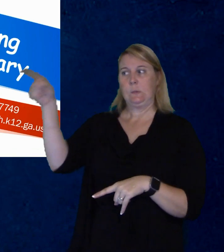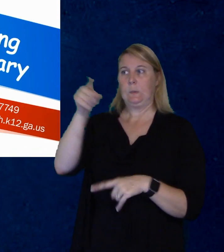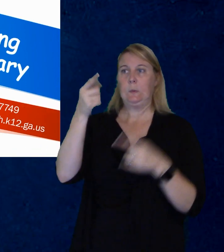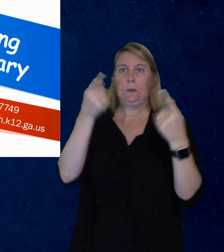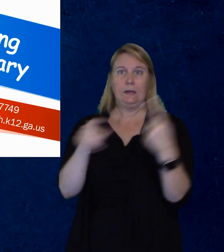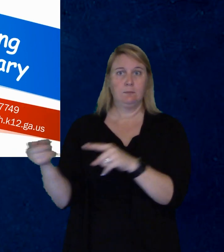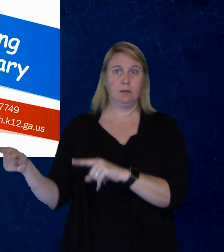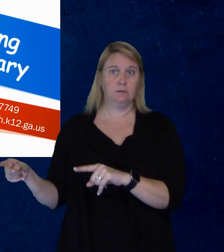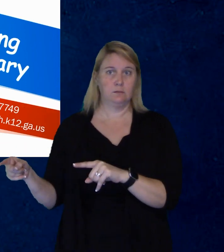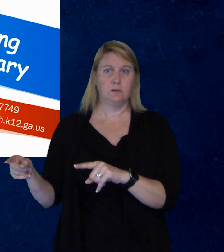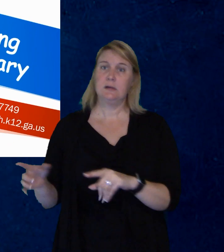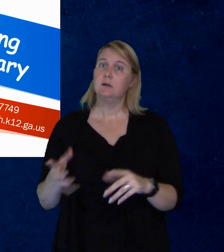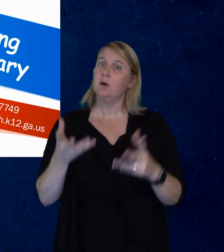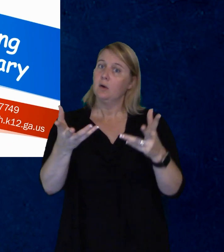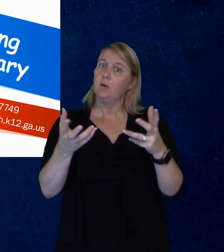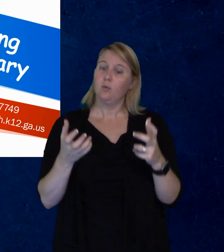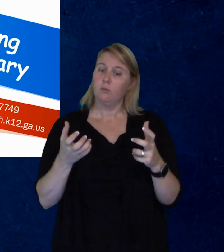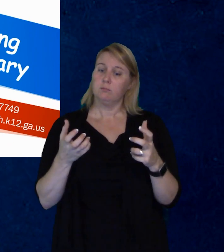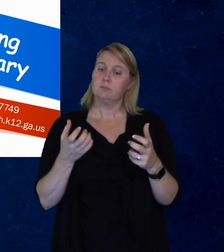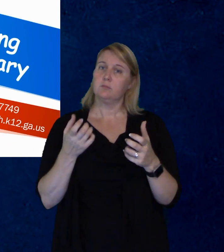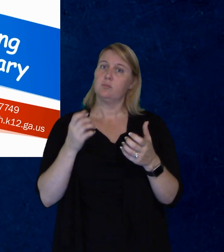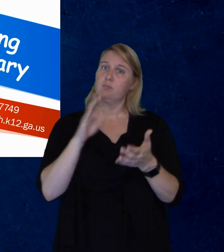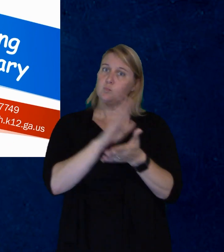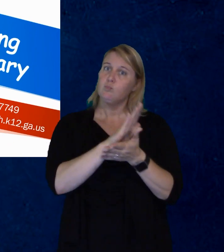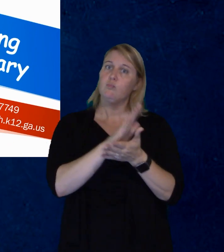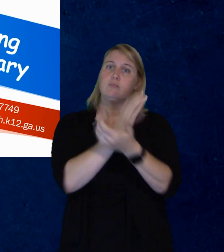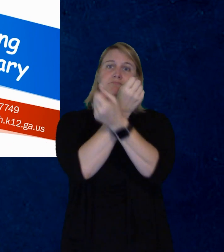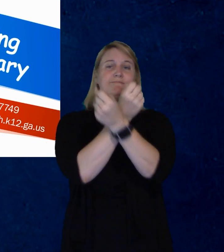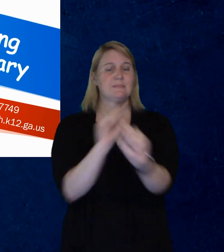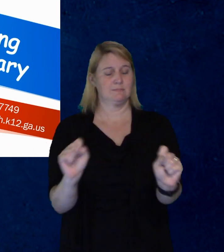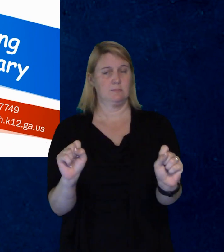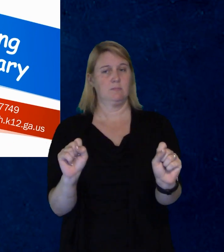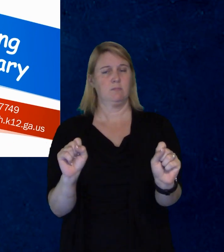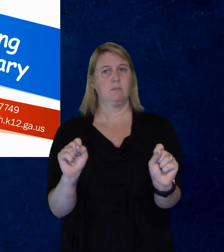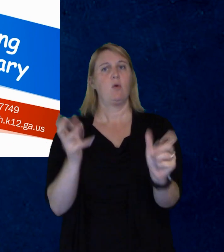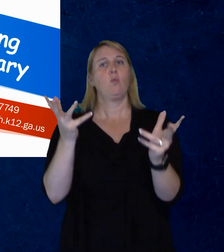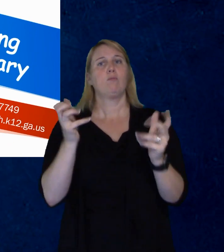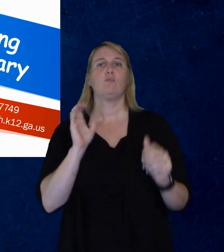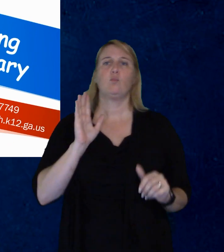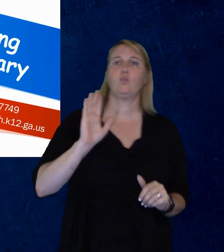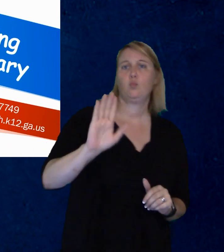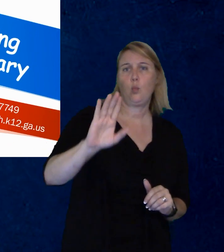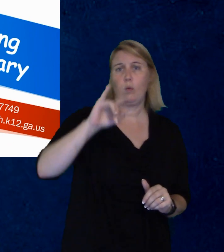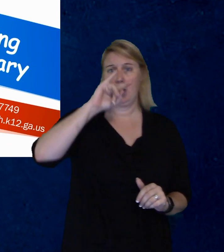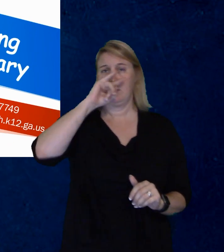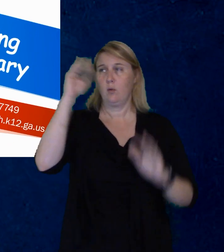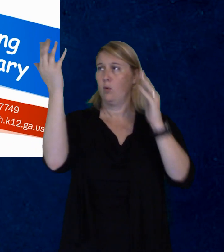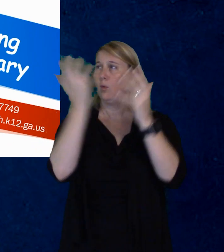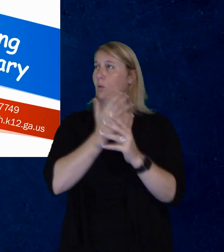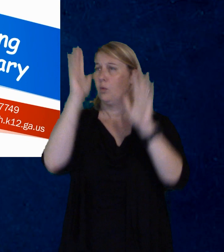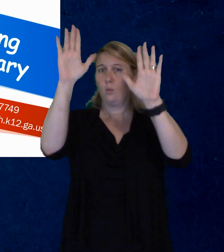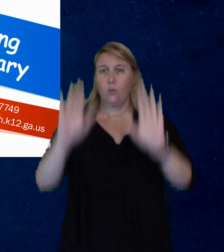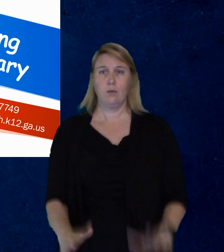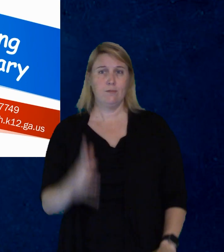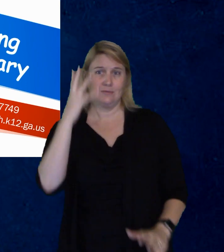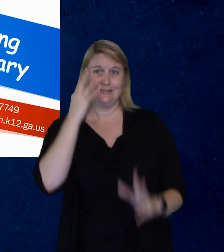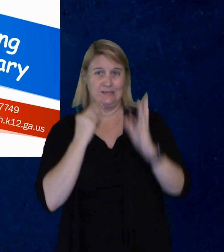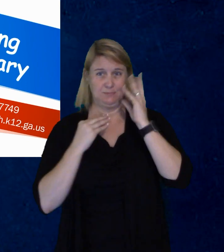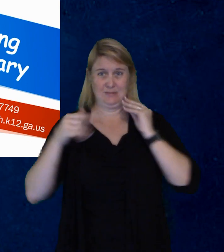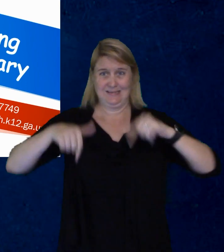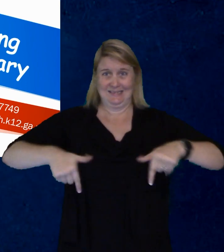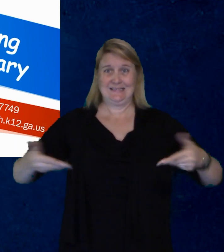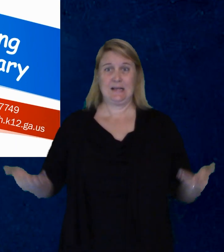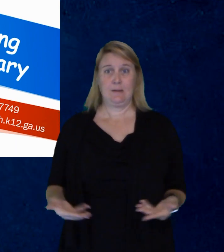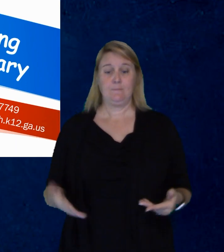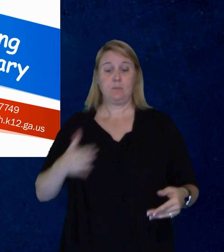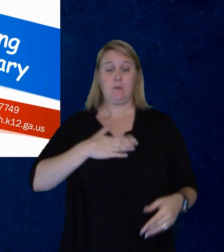make sure we can have the school as safe as possible while still giving your kid an awesome experience here at Cumming Elementary. My